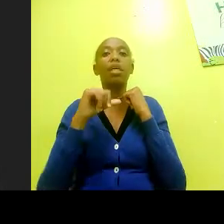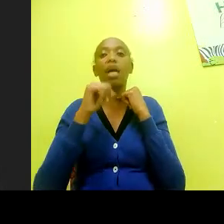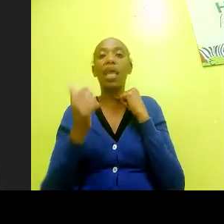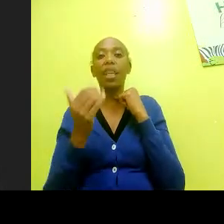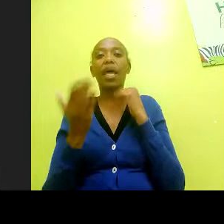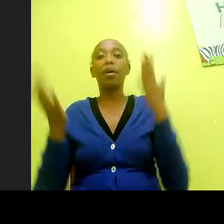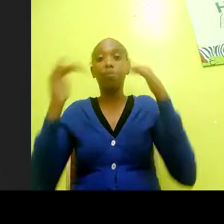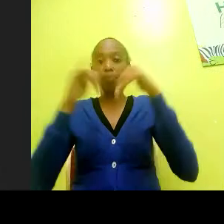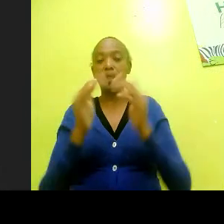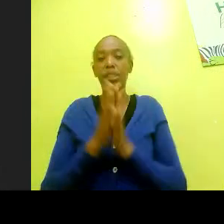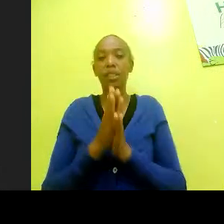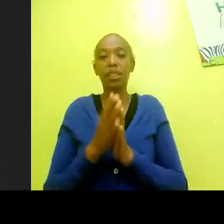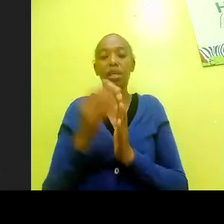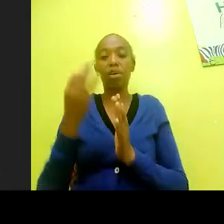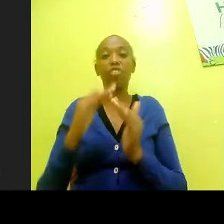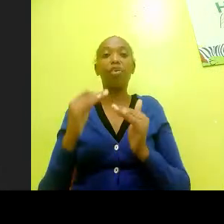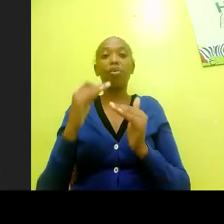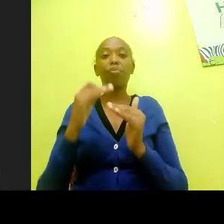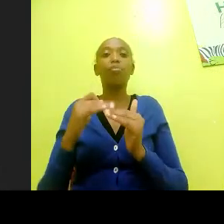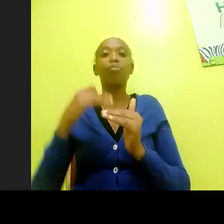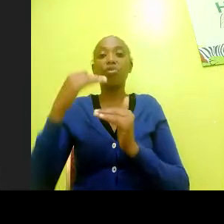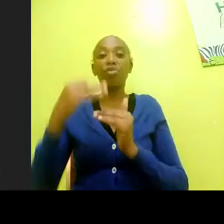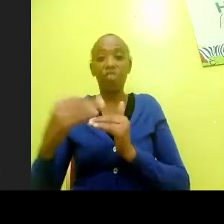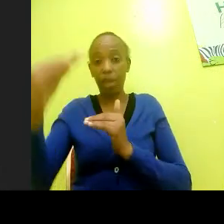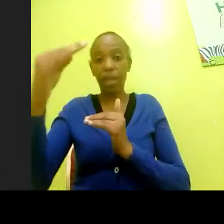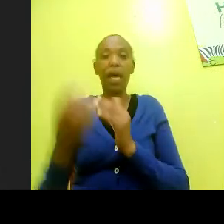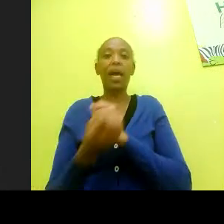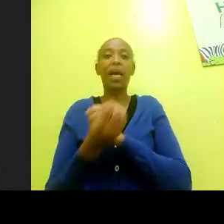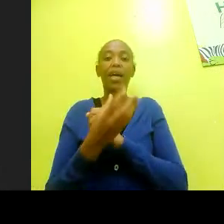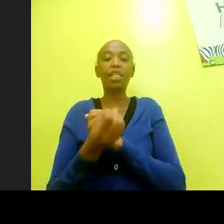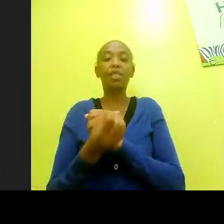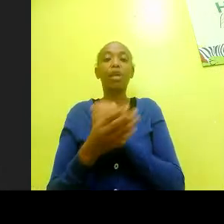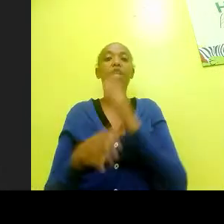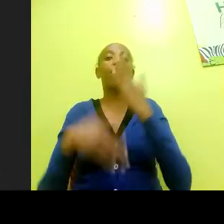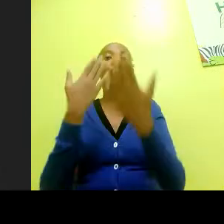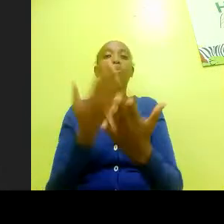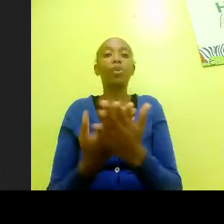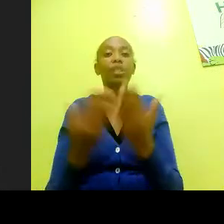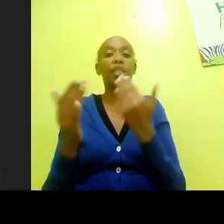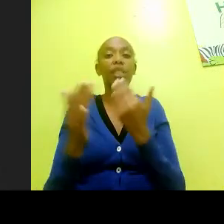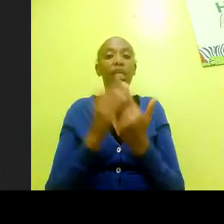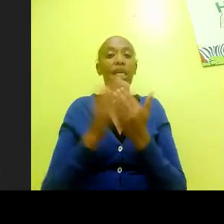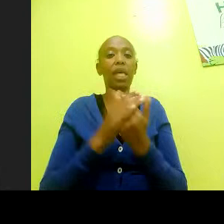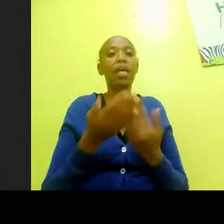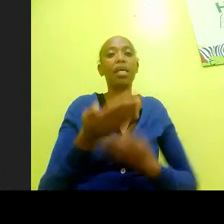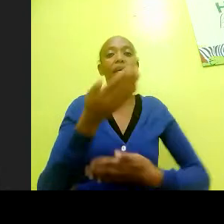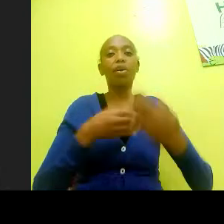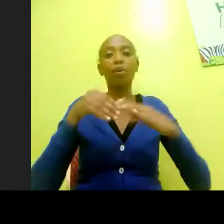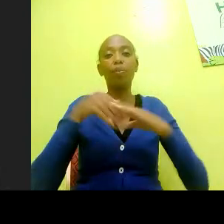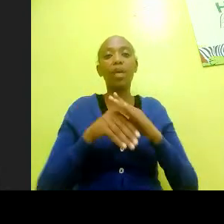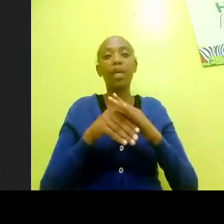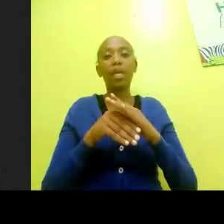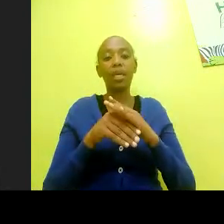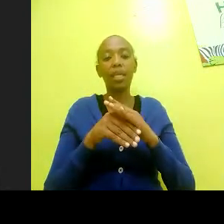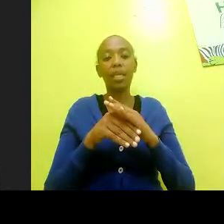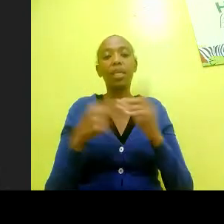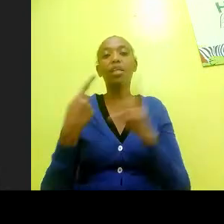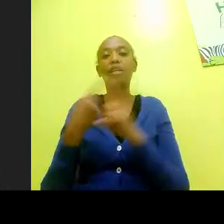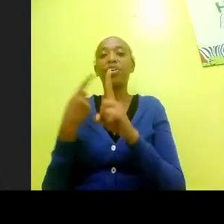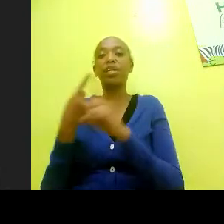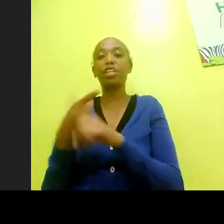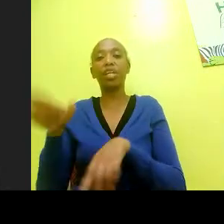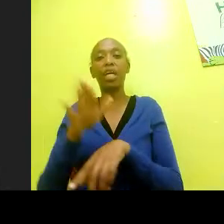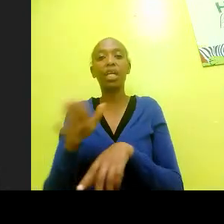webinars for further unpack the proposed Care Economy Index dimensions. And